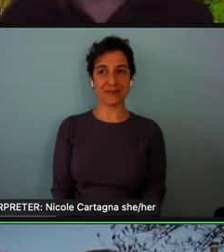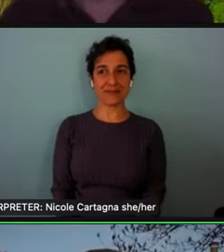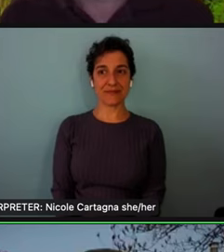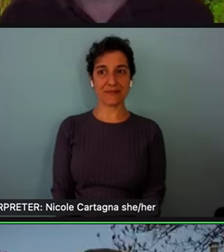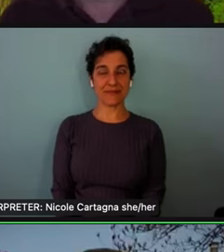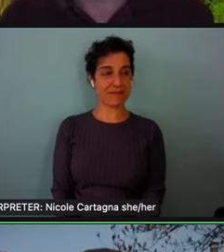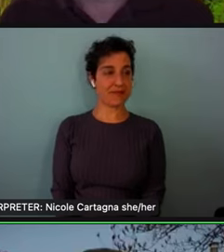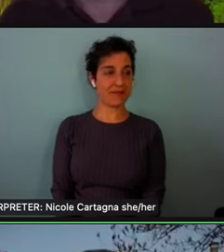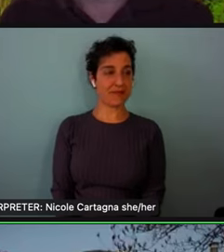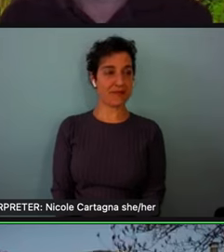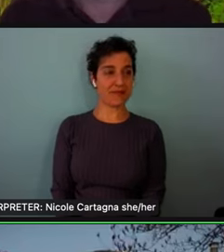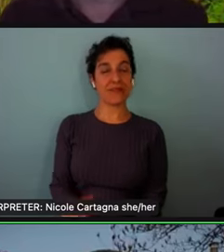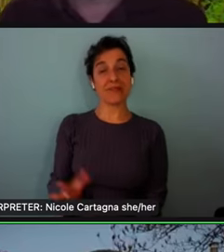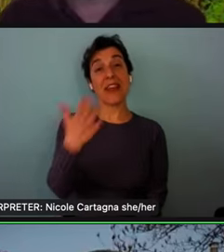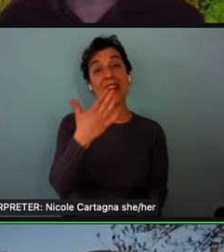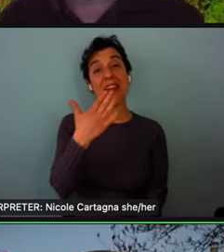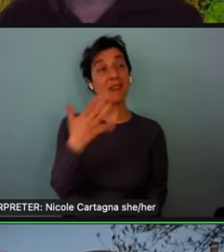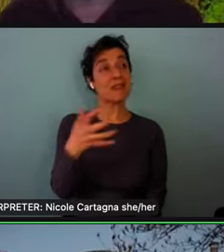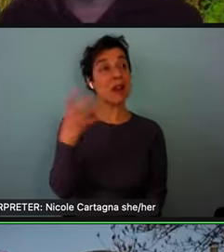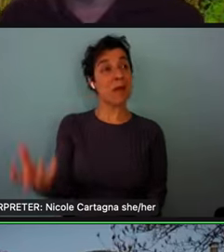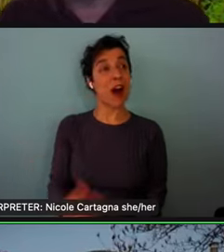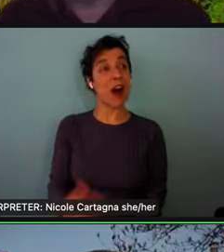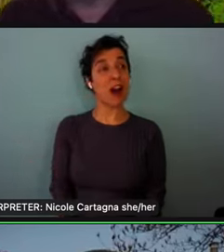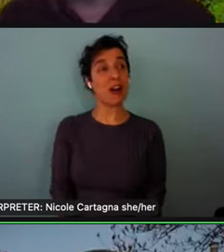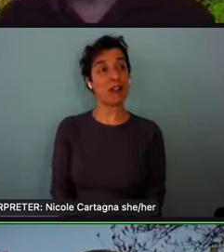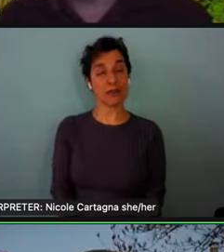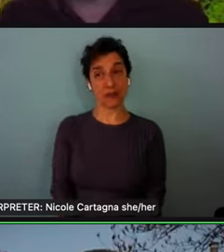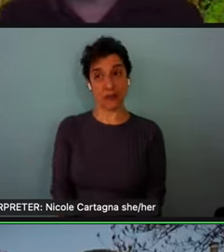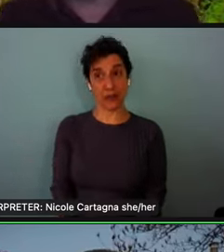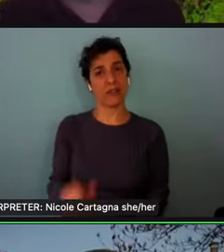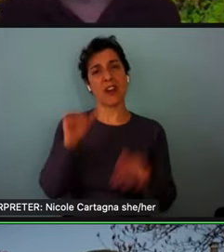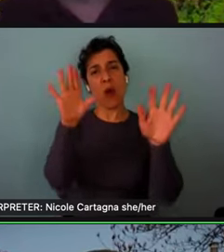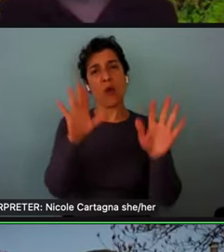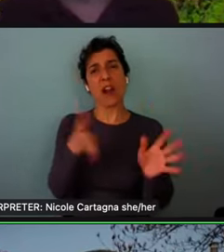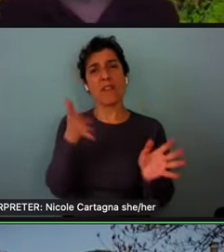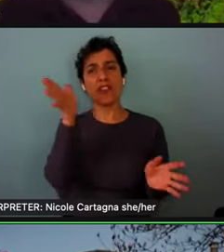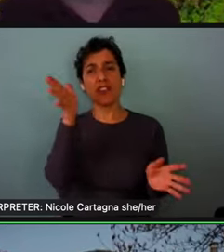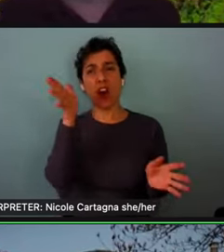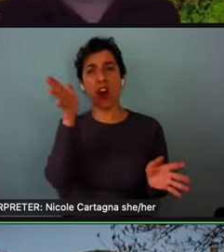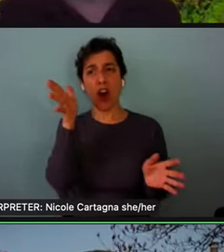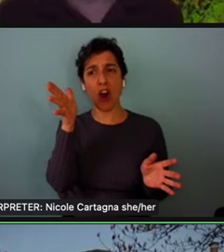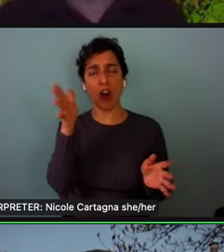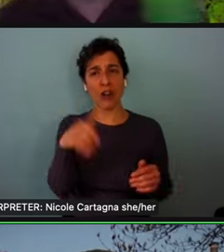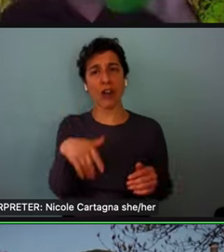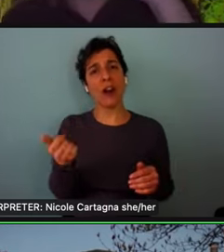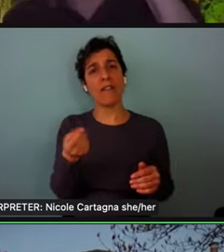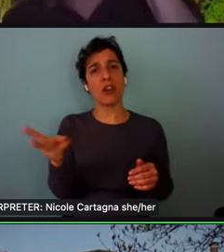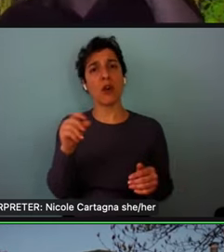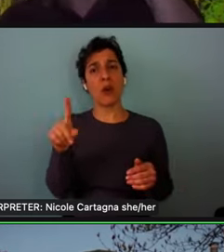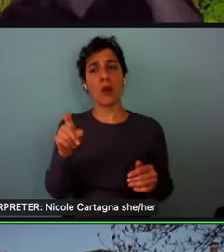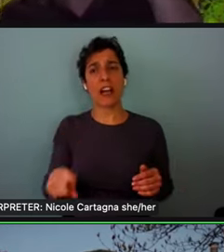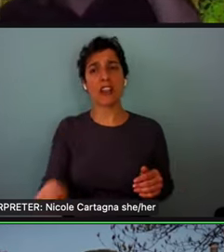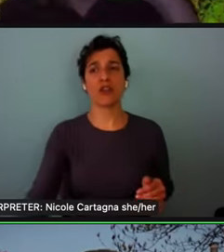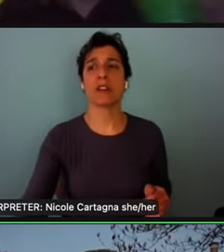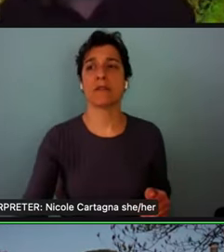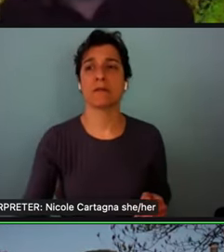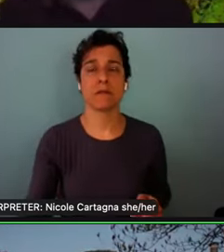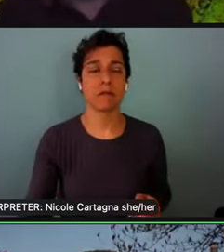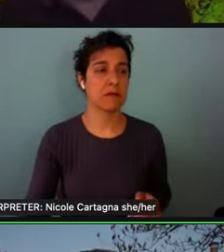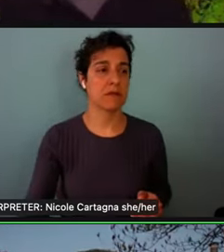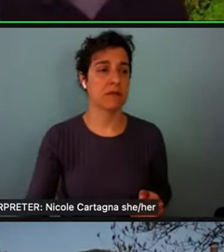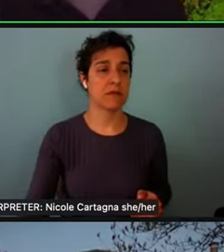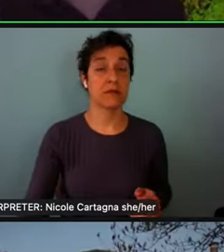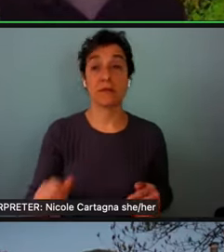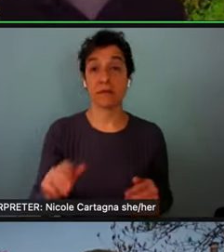Thank you so much, Professor Yeo. This was a wonderful talk. We have a few questions. If it's okay to go over them